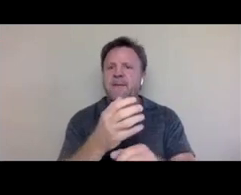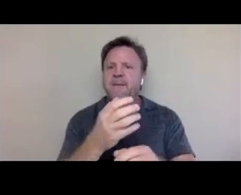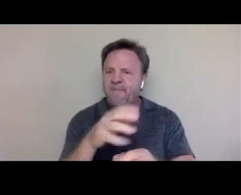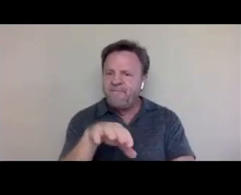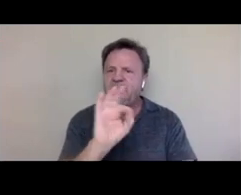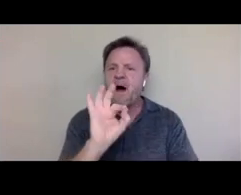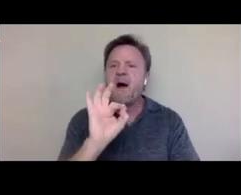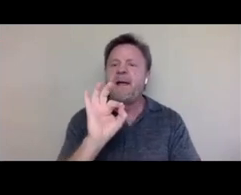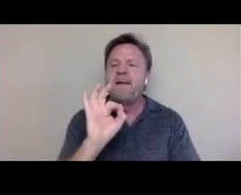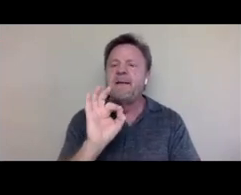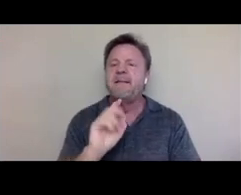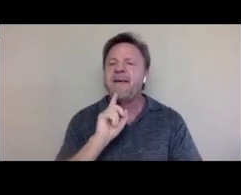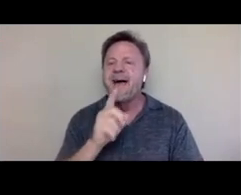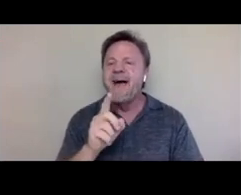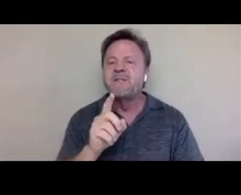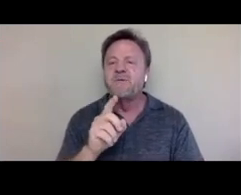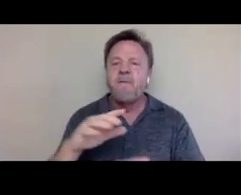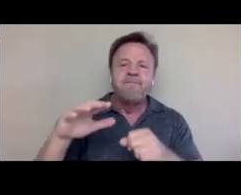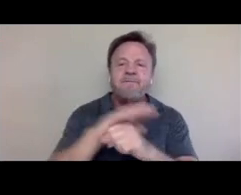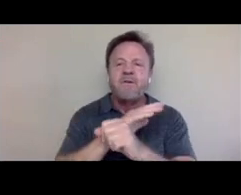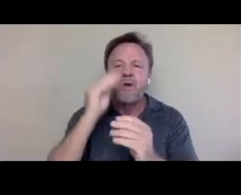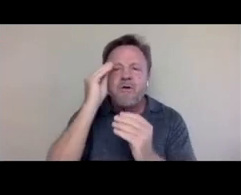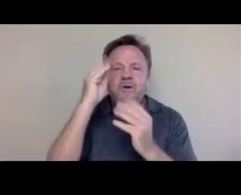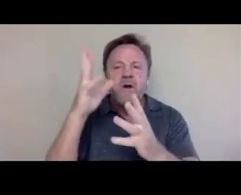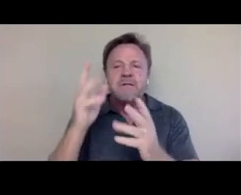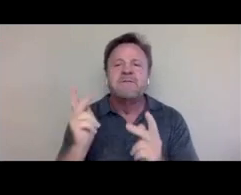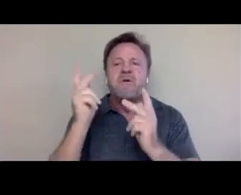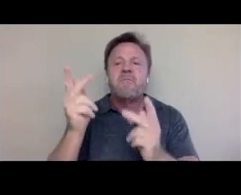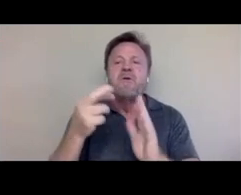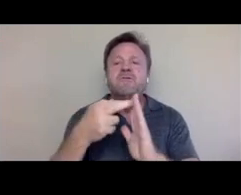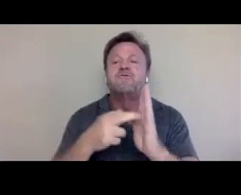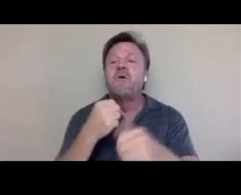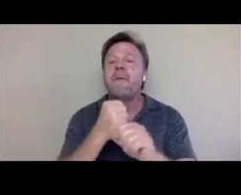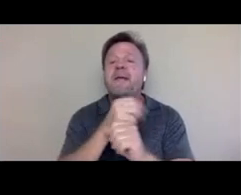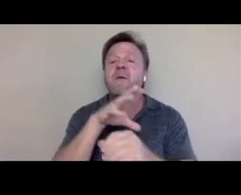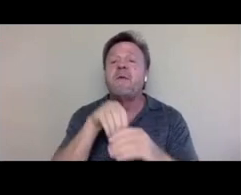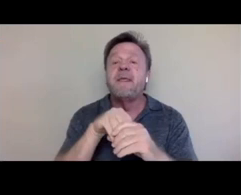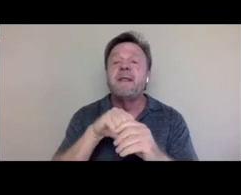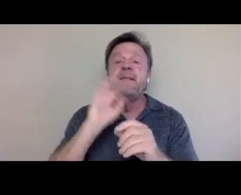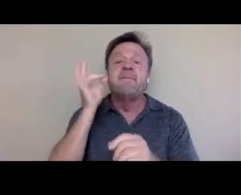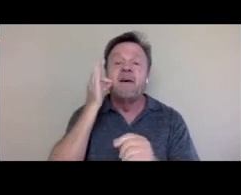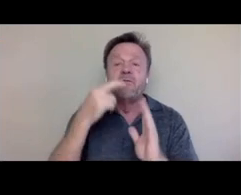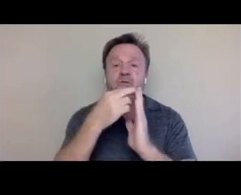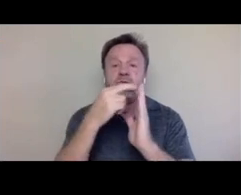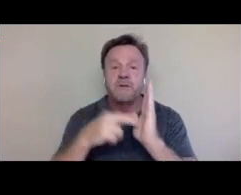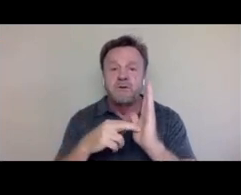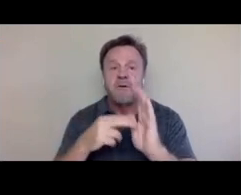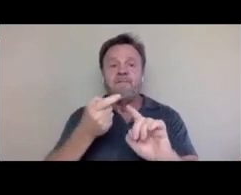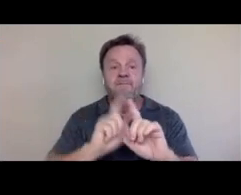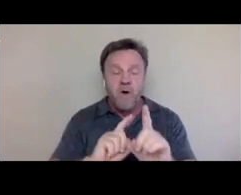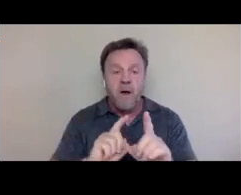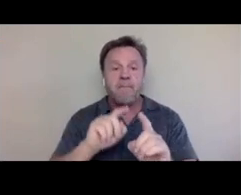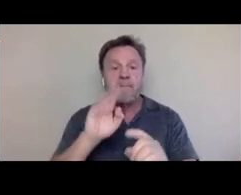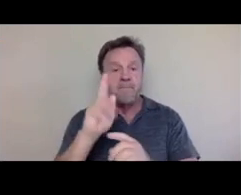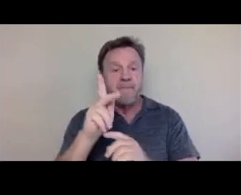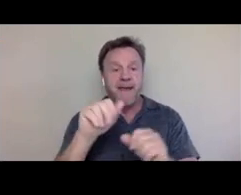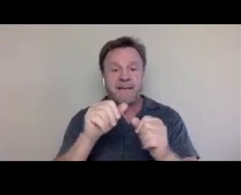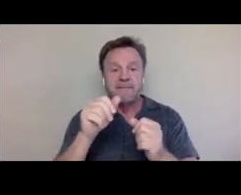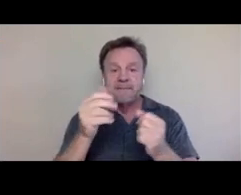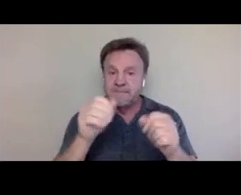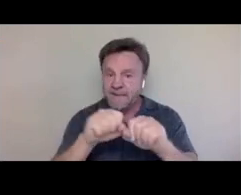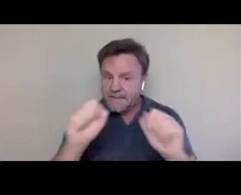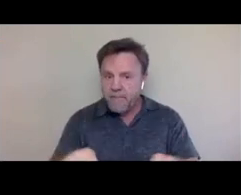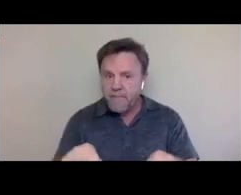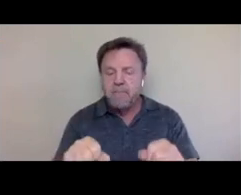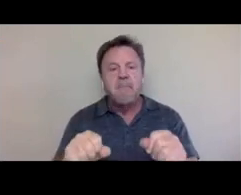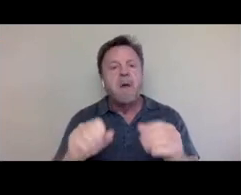You can find the actual full notice of proposed rulemaking in the Federal Register from the Federal Reserve Bank system. Comments